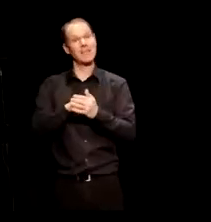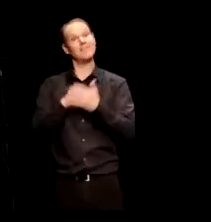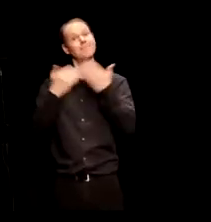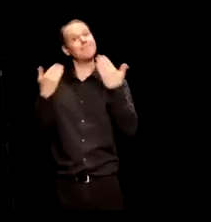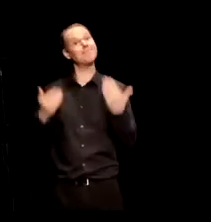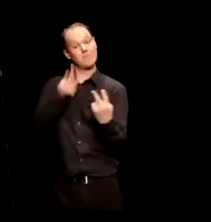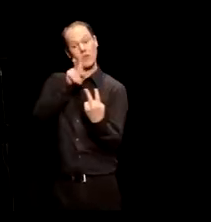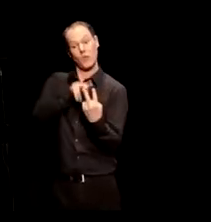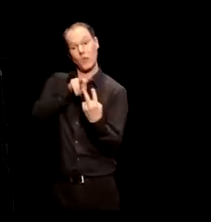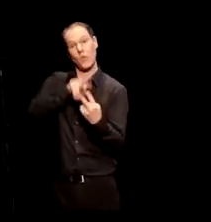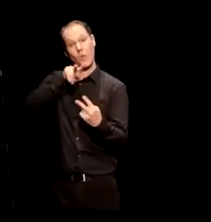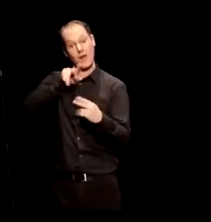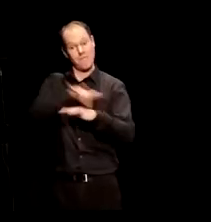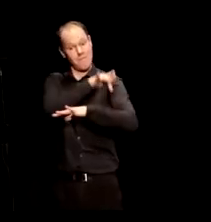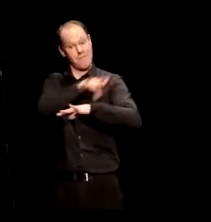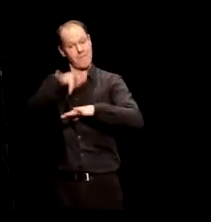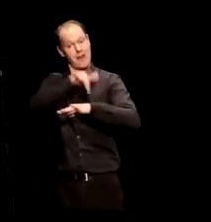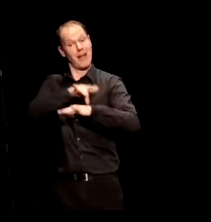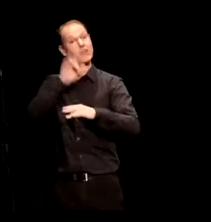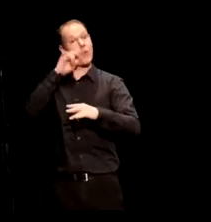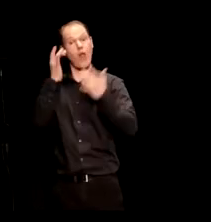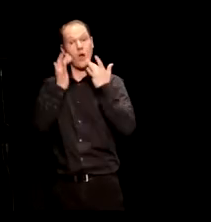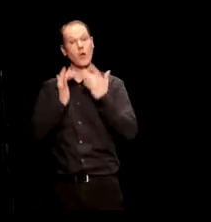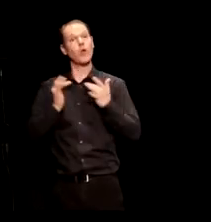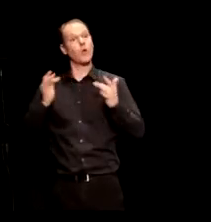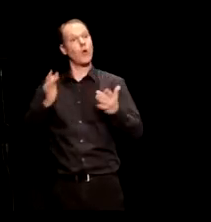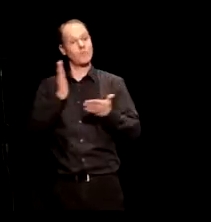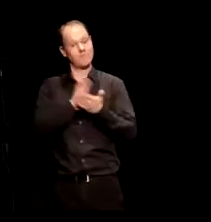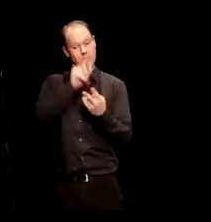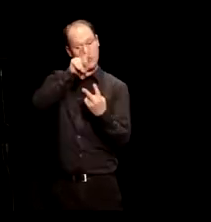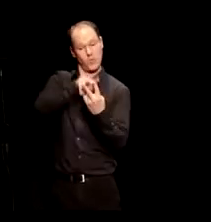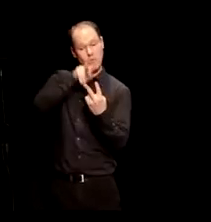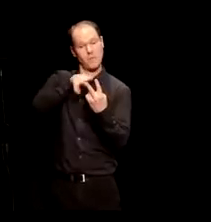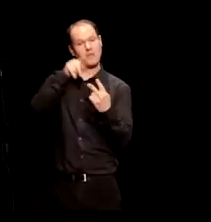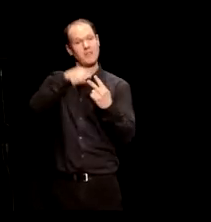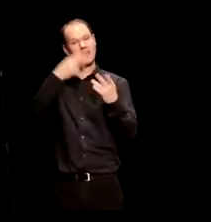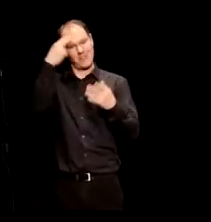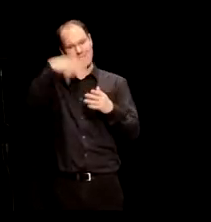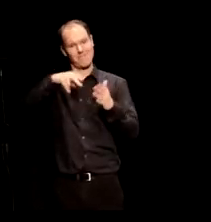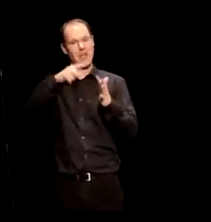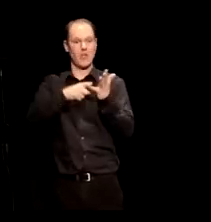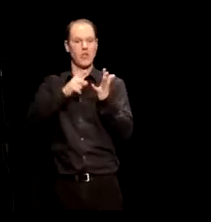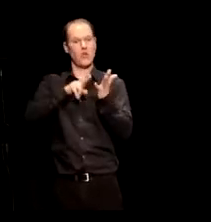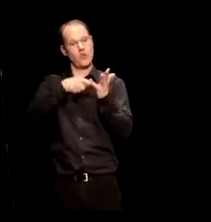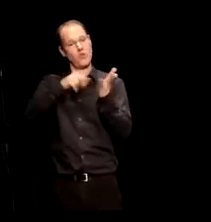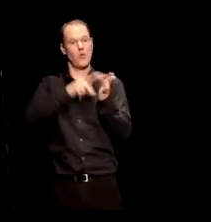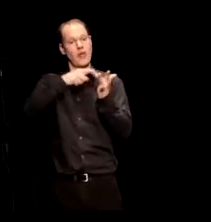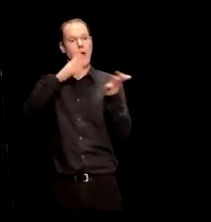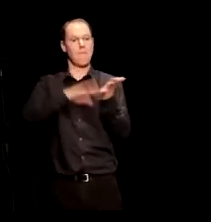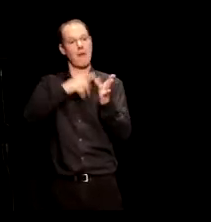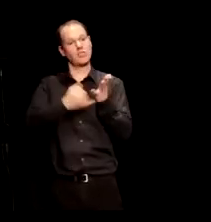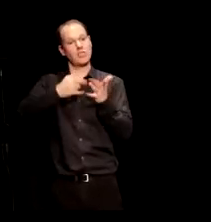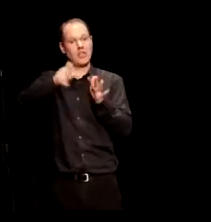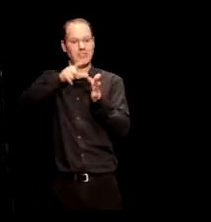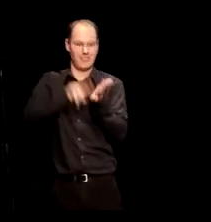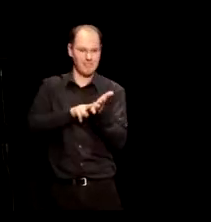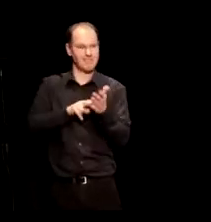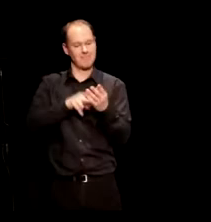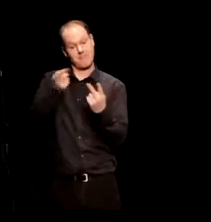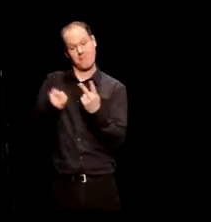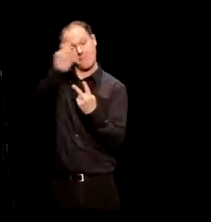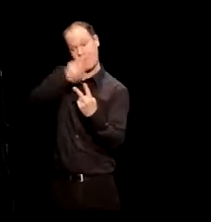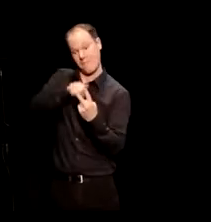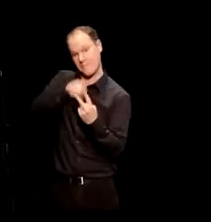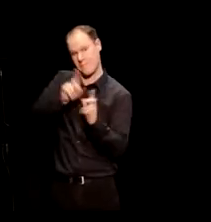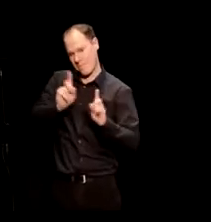going to be showing you scenes from tonight are In Dahomey and Una Marson's At What a Price. In Dahomey